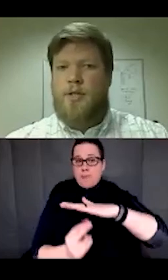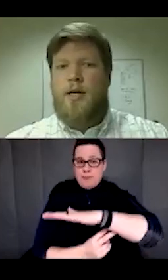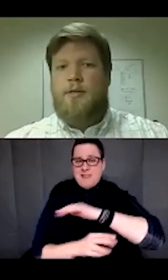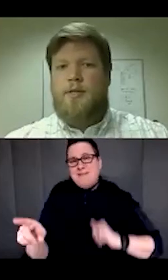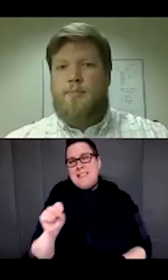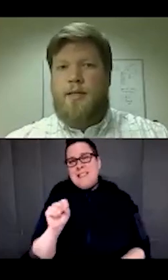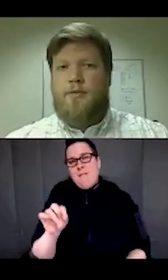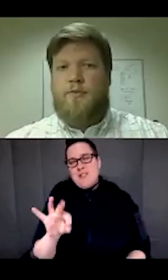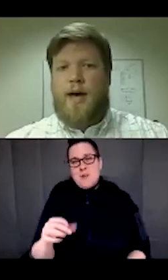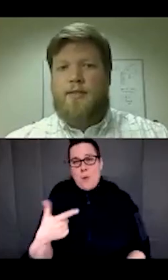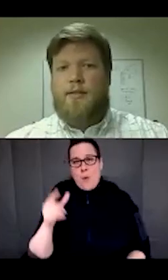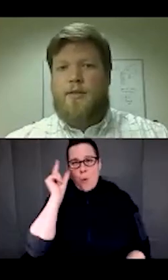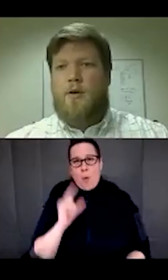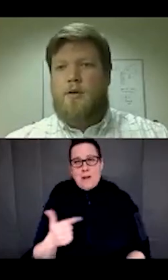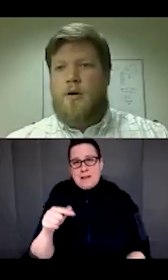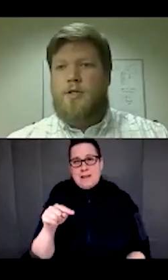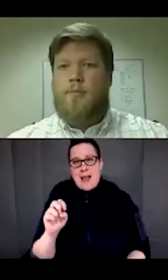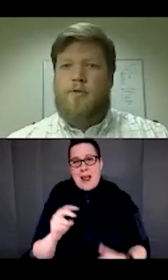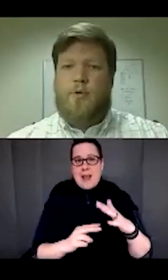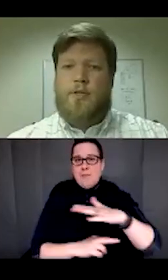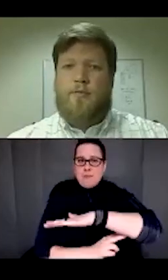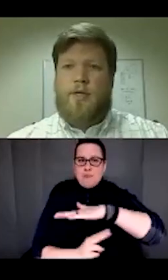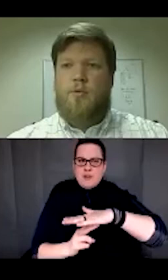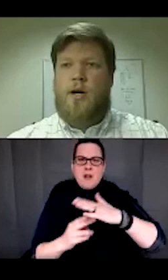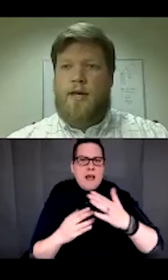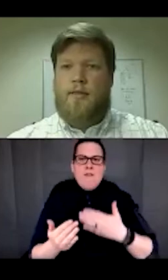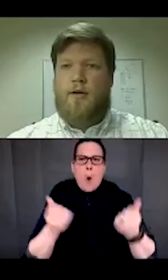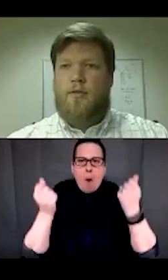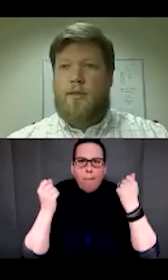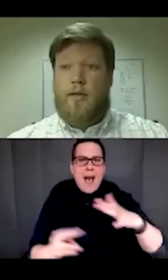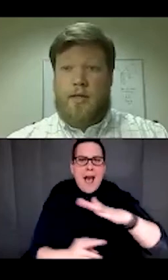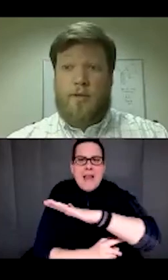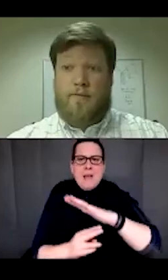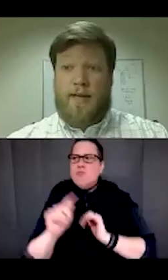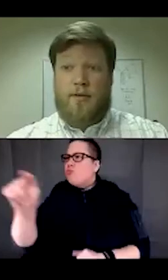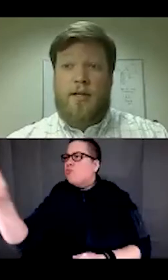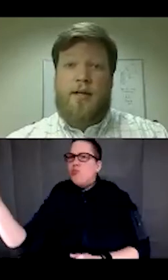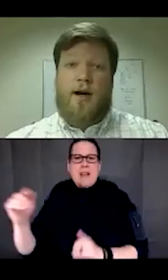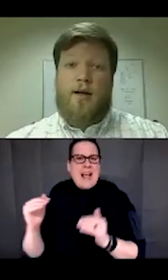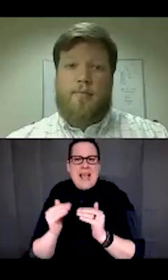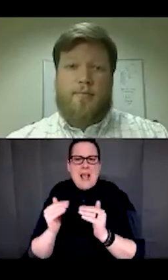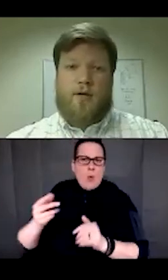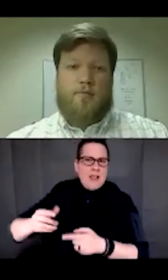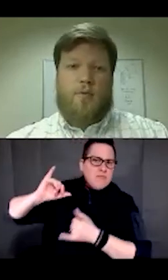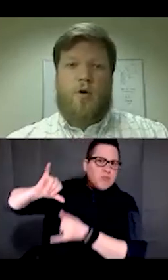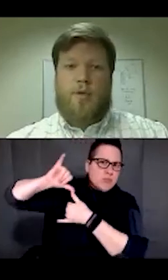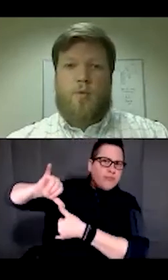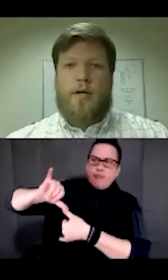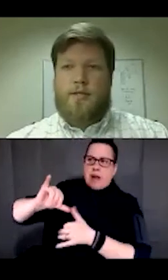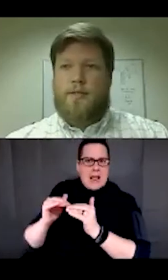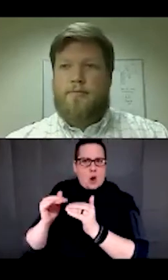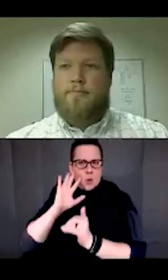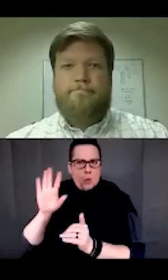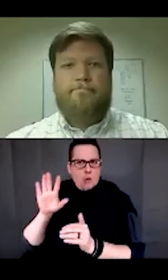Bridge, despite the fact that there are a large number of bridges of equal height that are equally fatal, that are all within